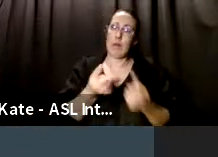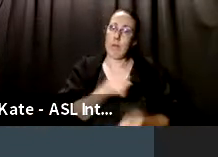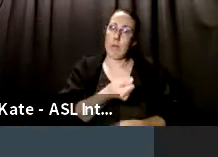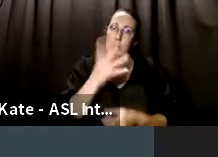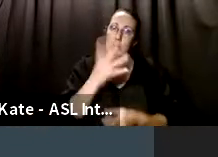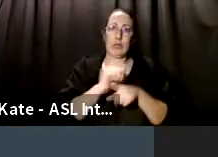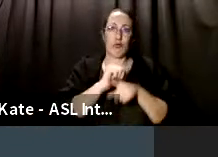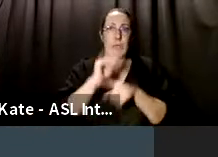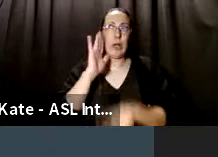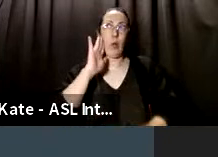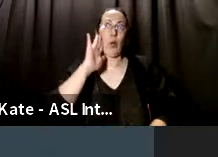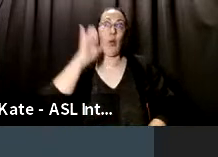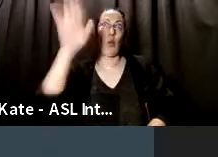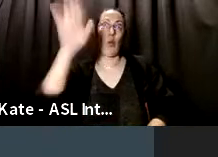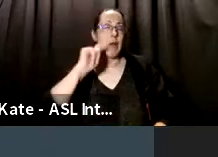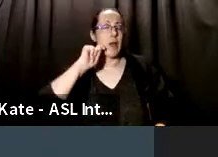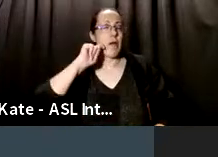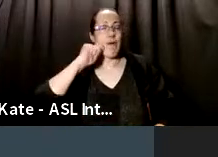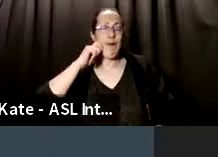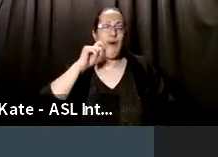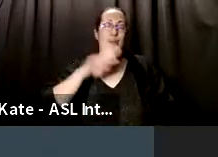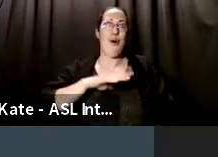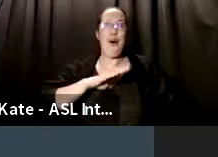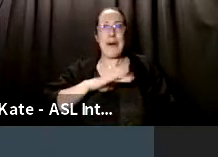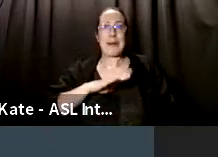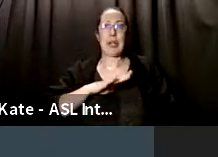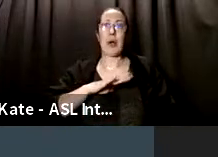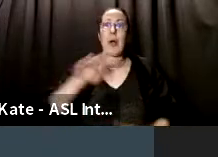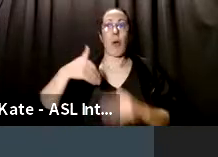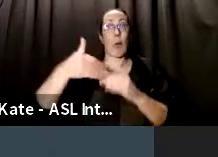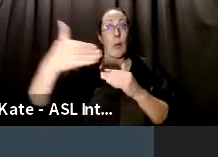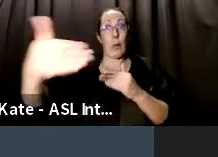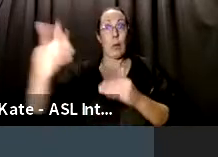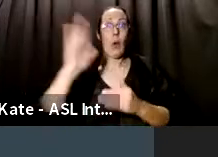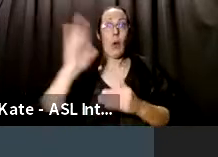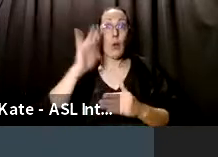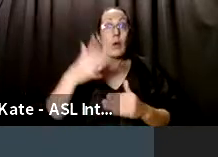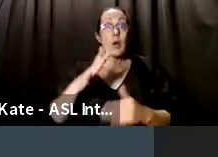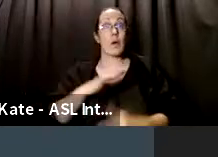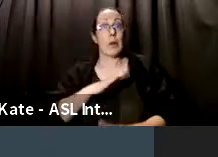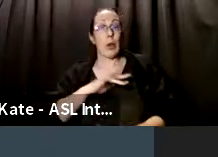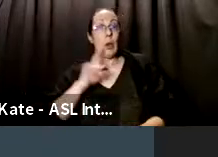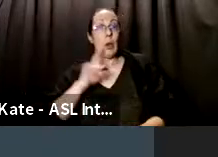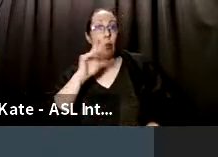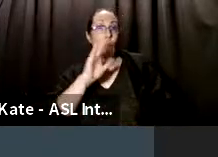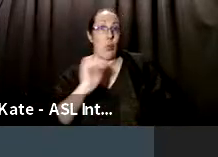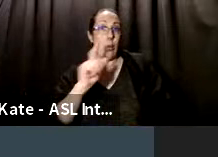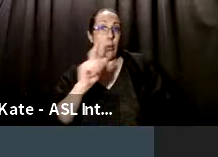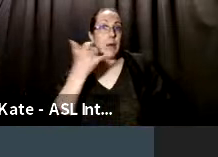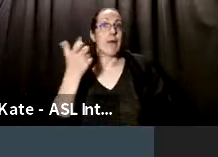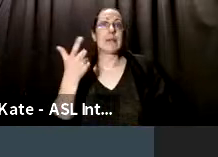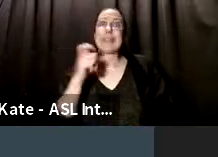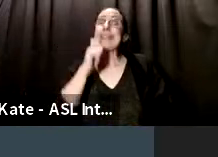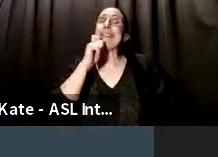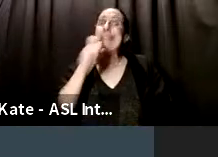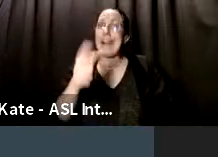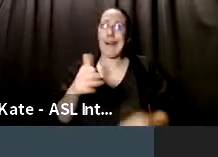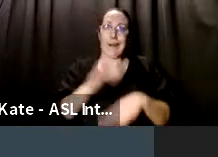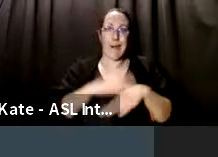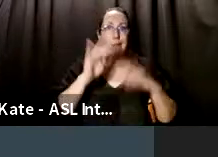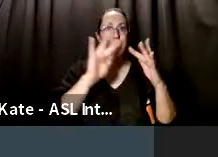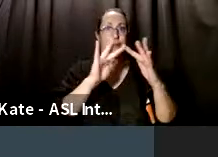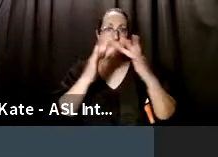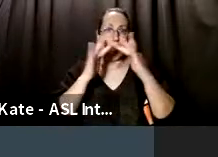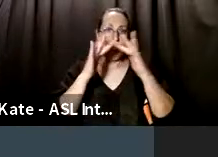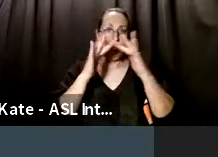going to be awesome. And in the coming years, that connection is going to be really cool because when it's not a virtual training, they offer a really nice, like